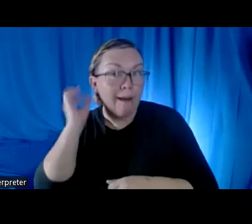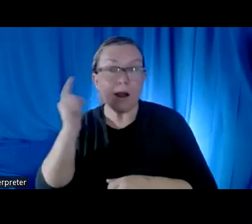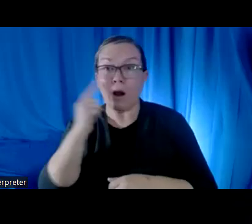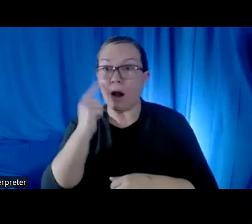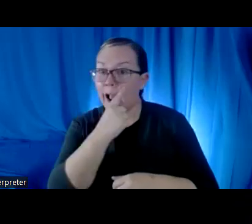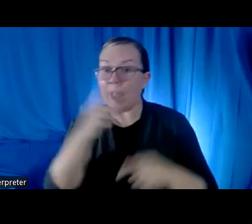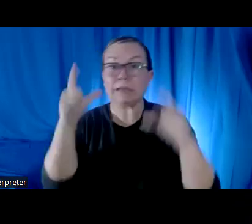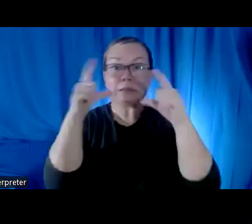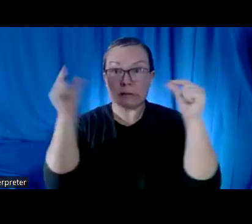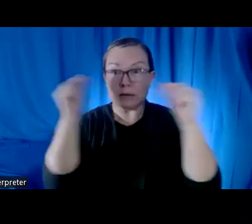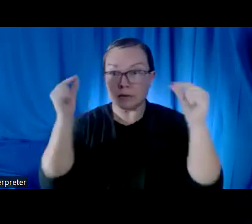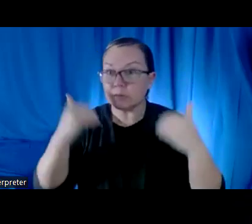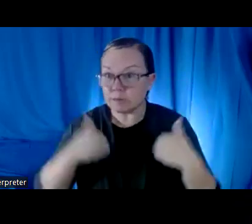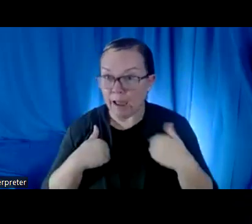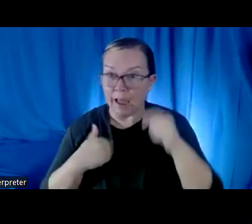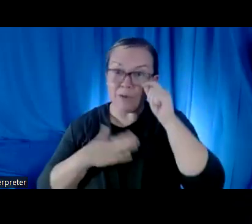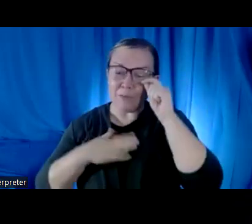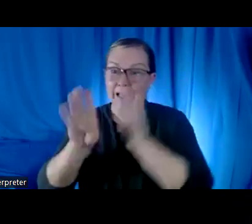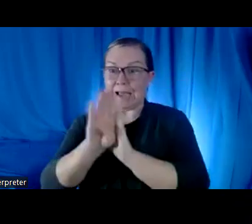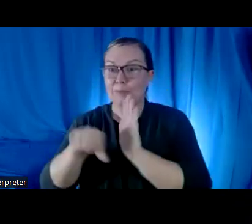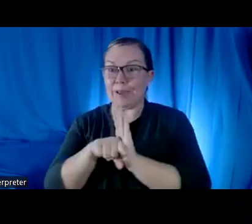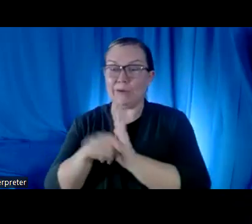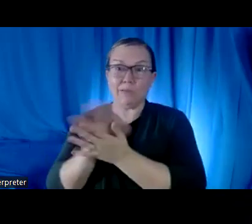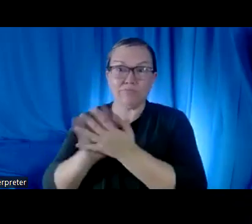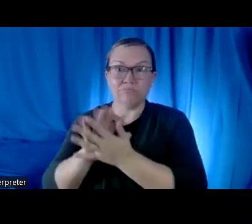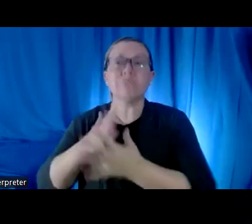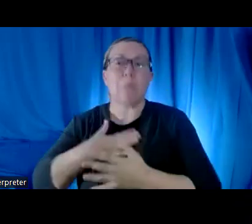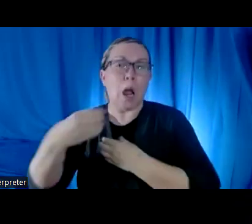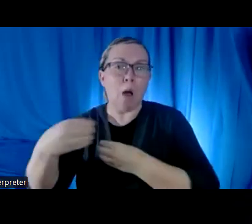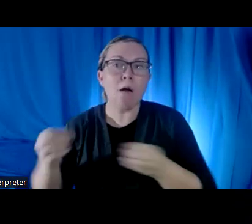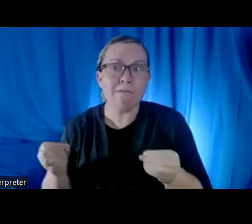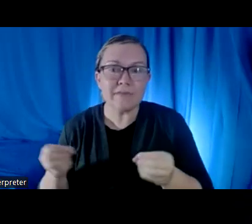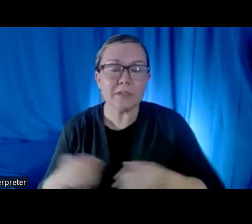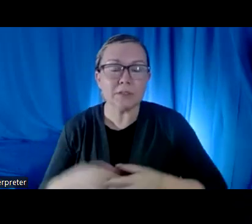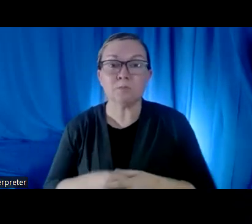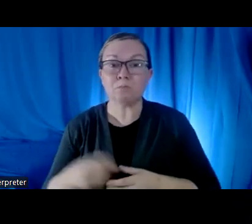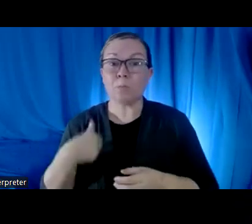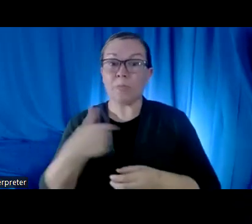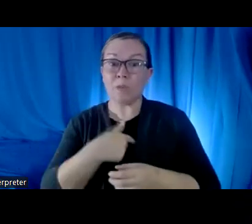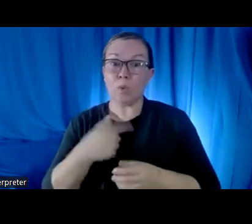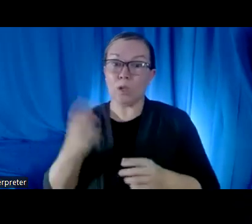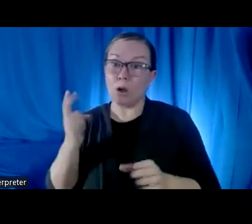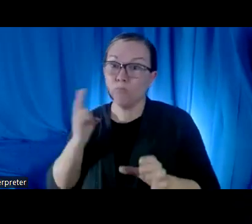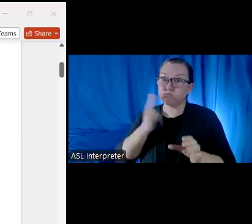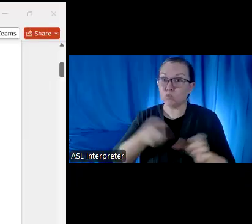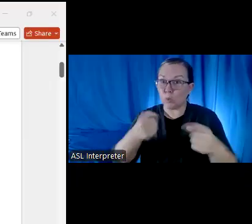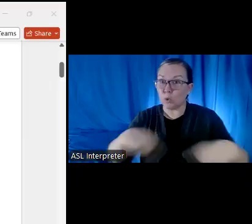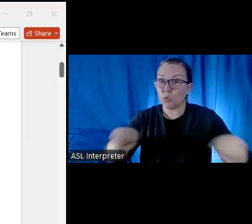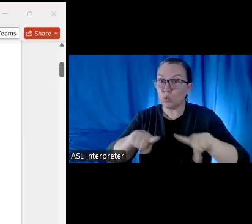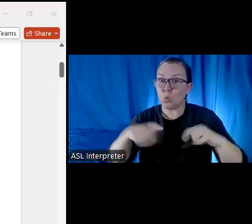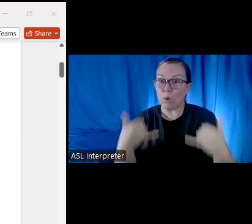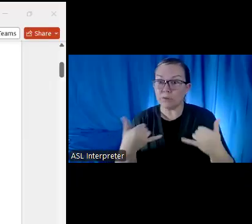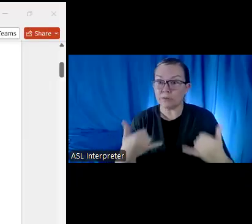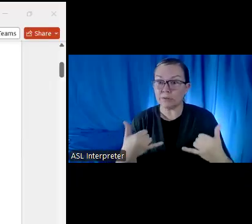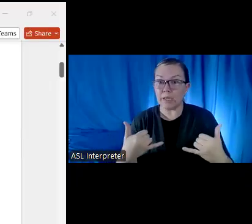wearing glasses, and my background is my office. We are joining you today to